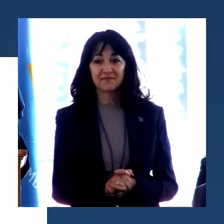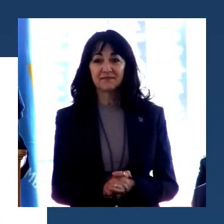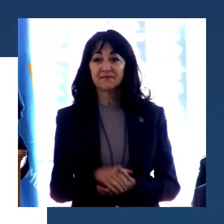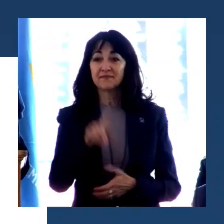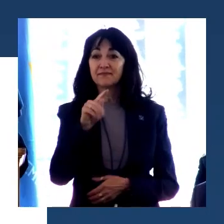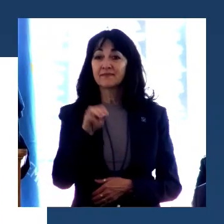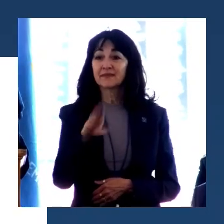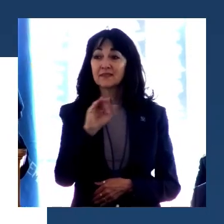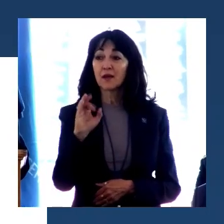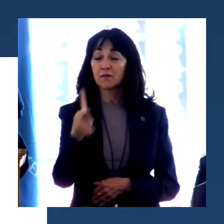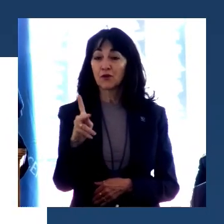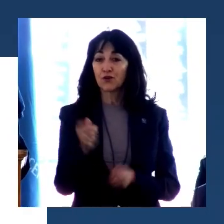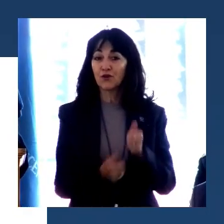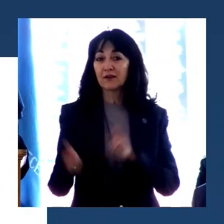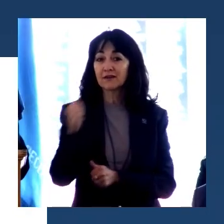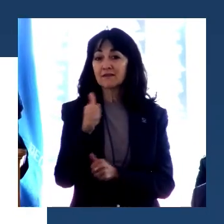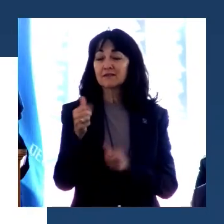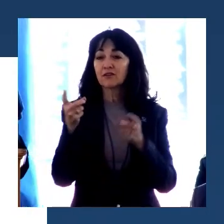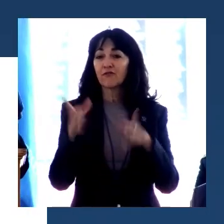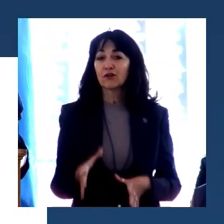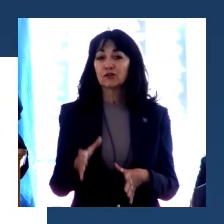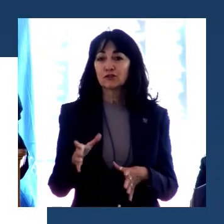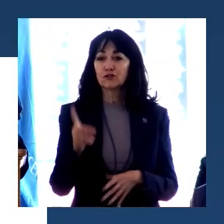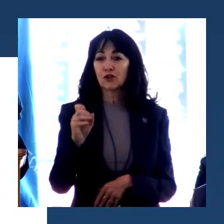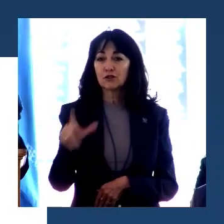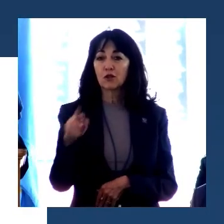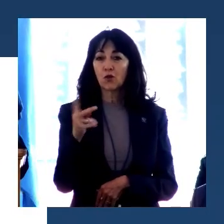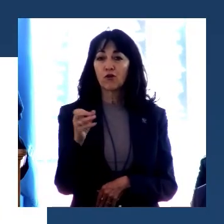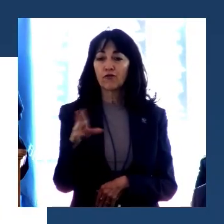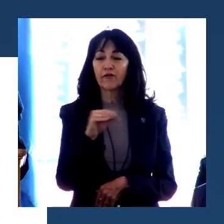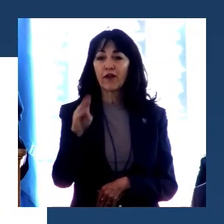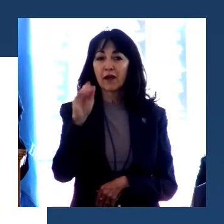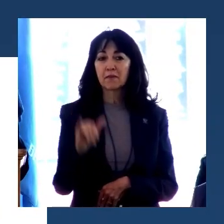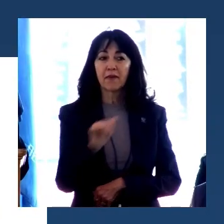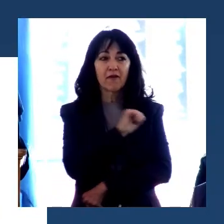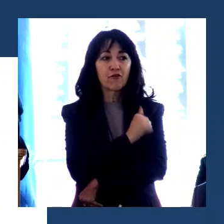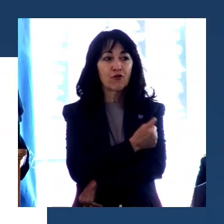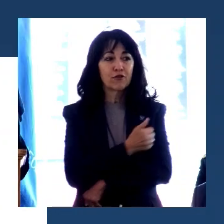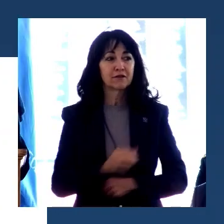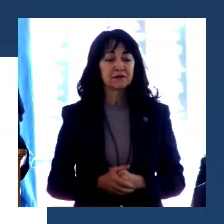Tom Cook, Executive Director, Delaware River and Bay Authority.